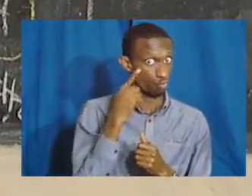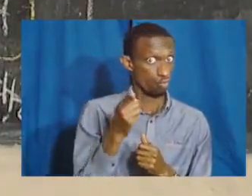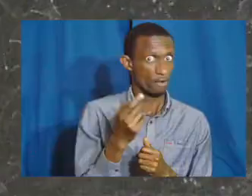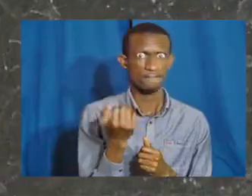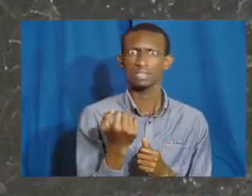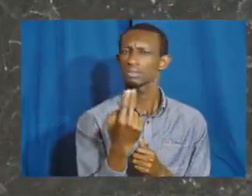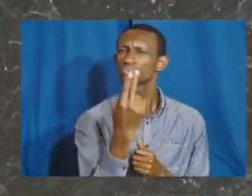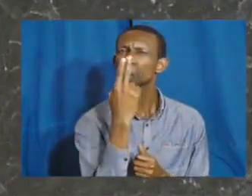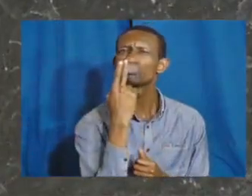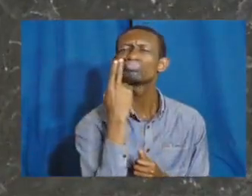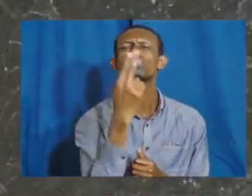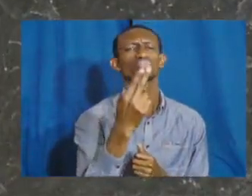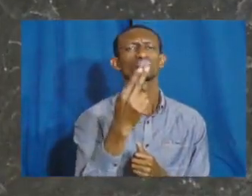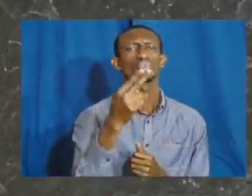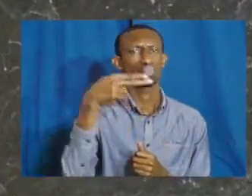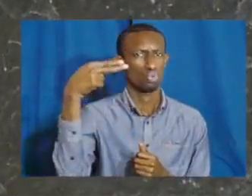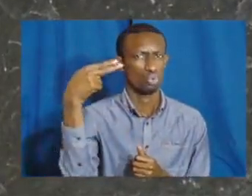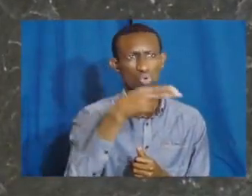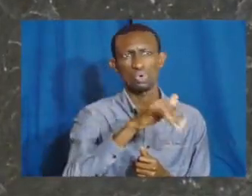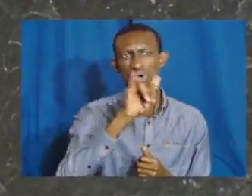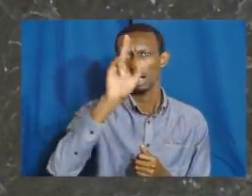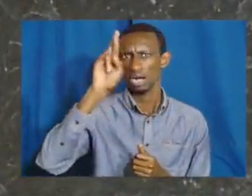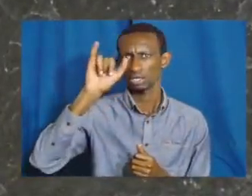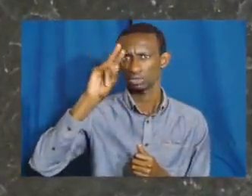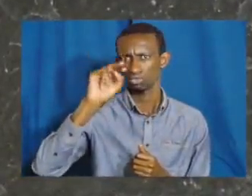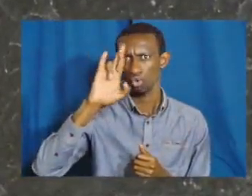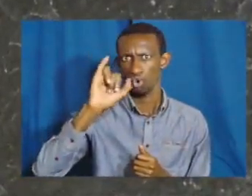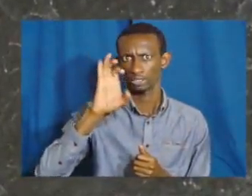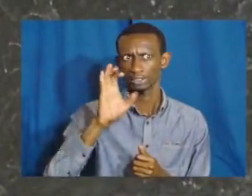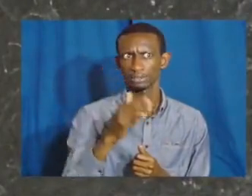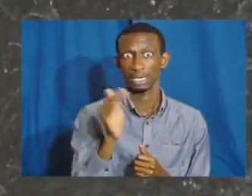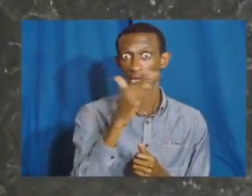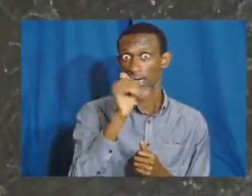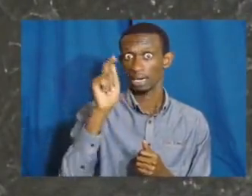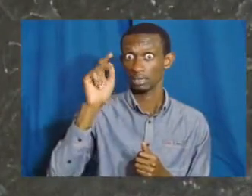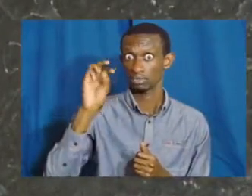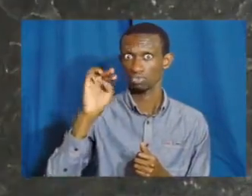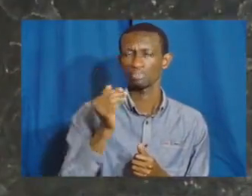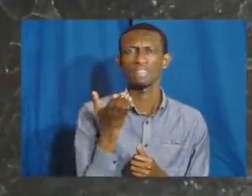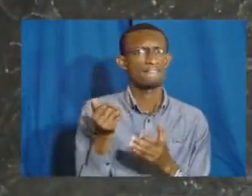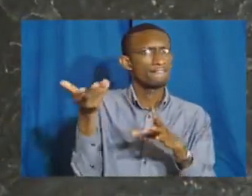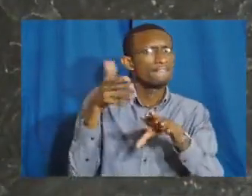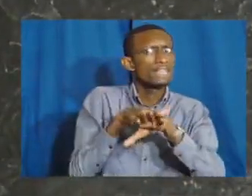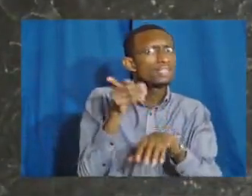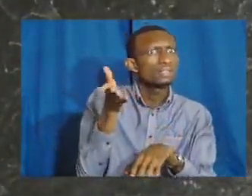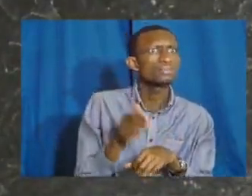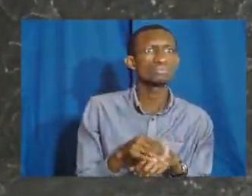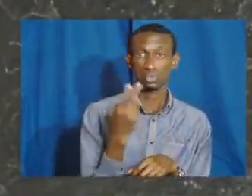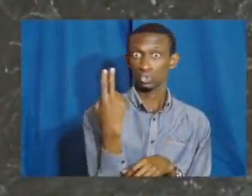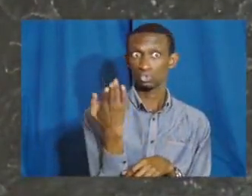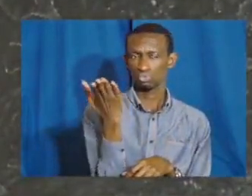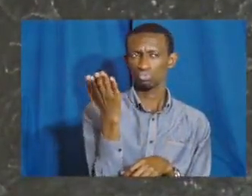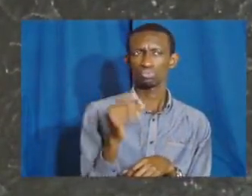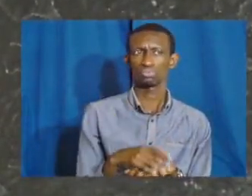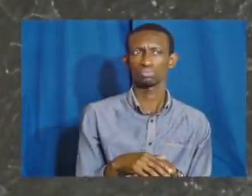2 hydrogen atoms, these are 2 hydrogen atoms attached on this. So this carbon contains this,